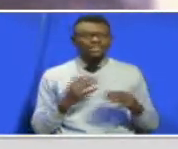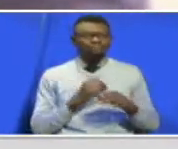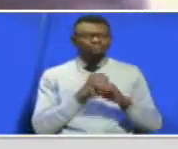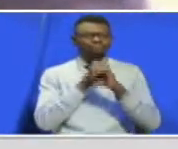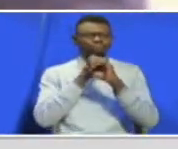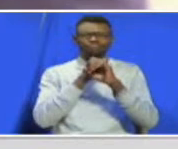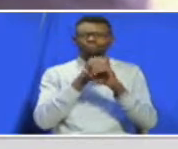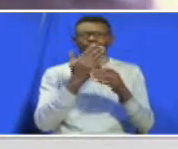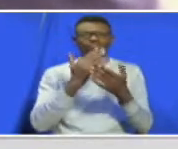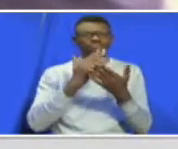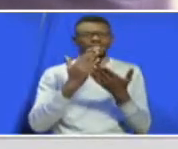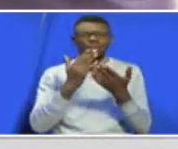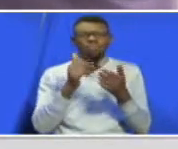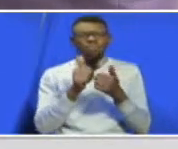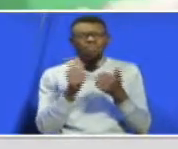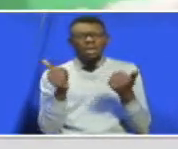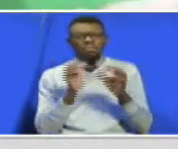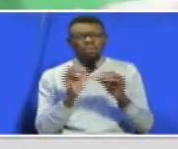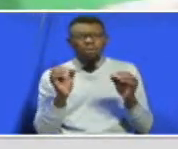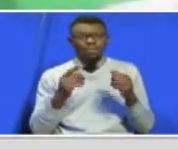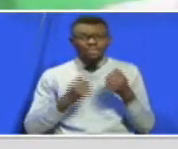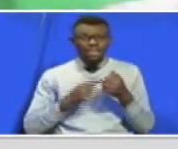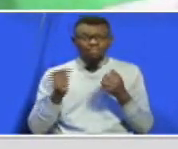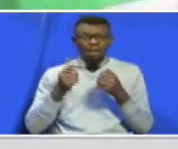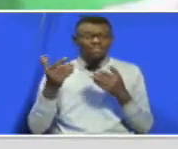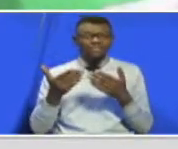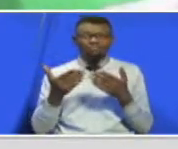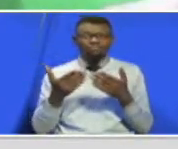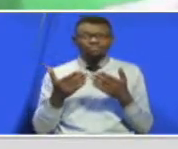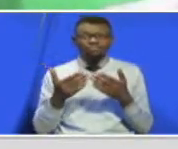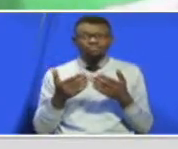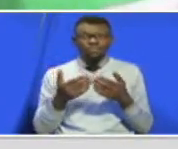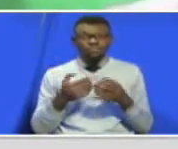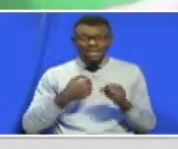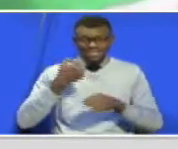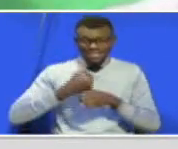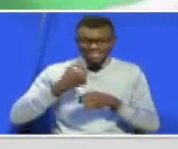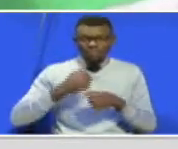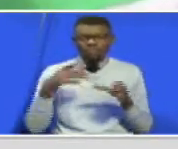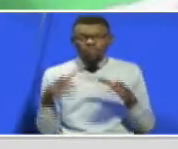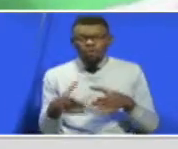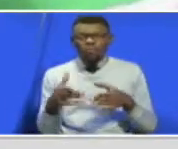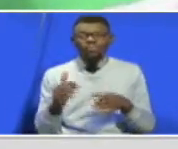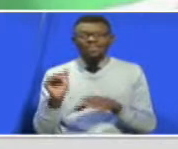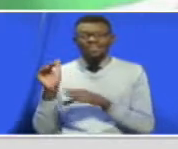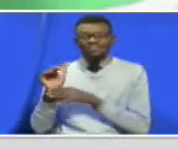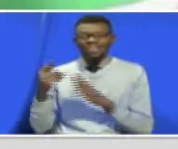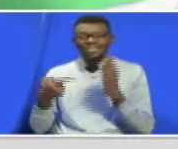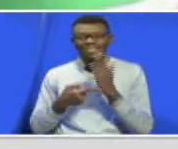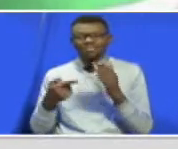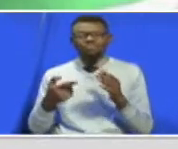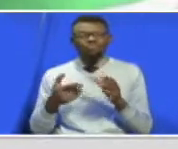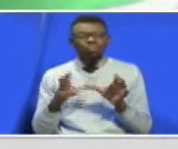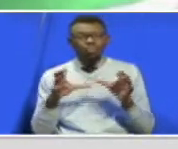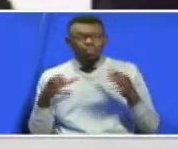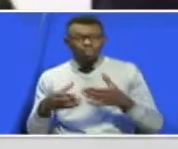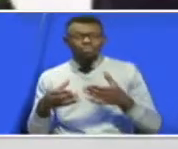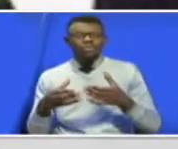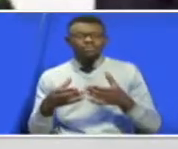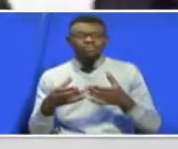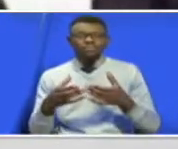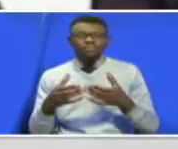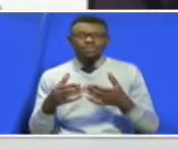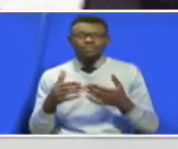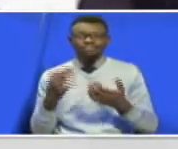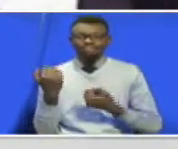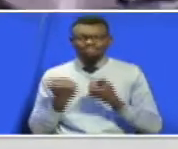months, the task force that I lead has requested the technical advisory group that supports the ministry in all